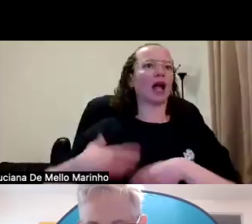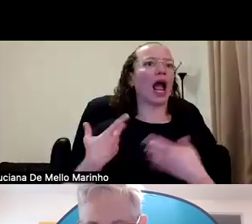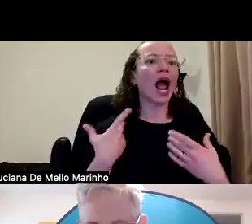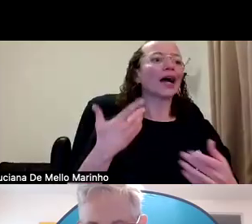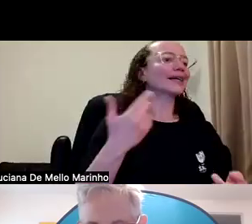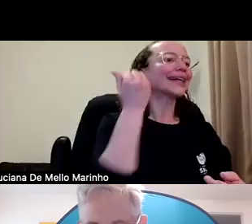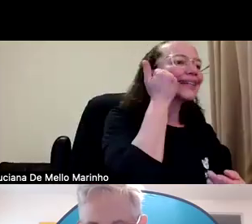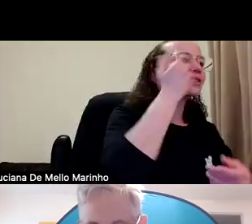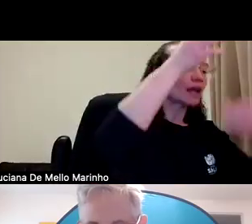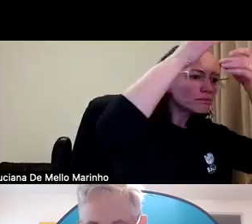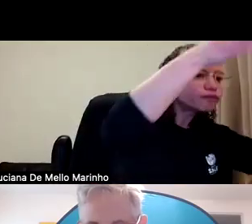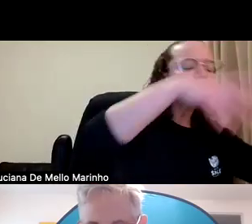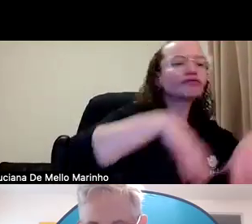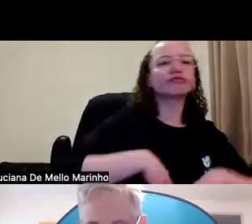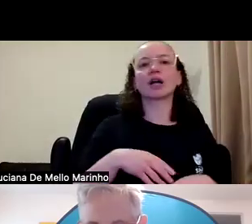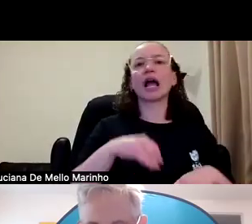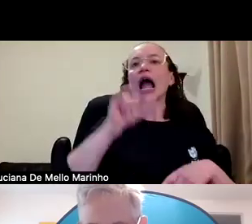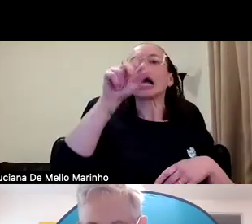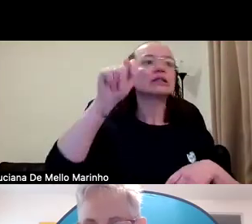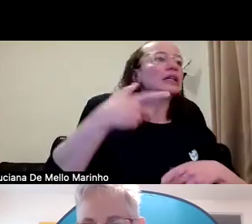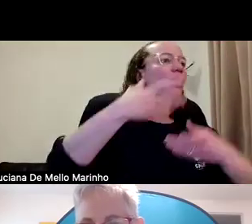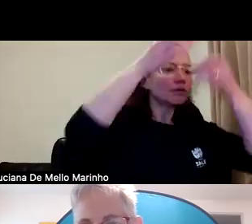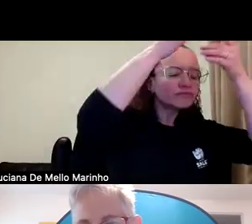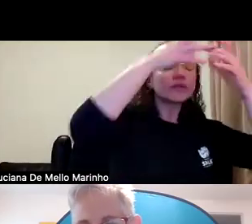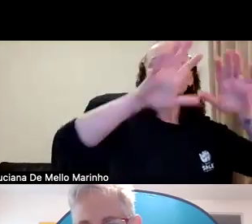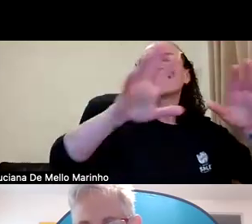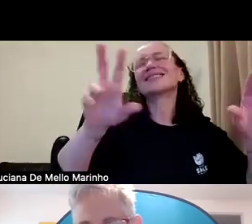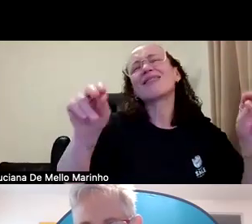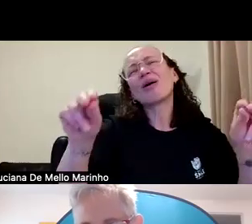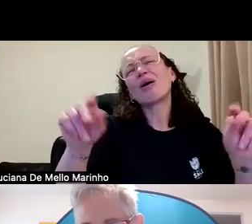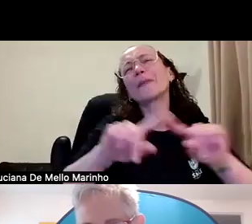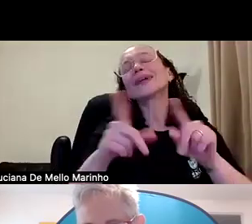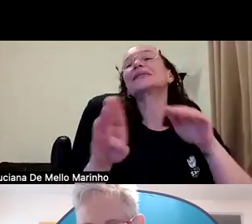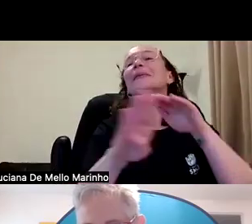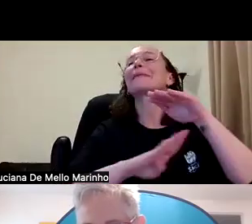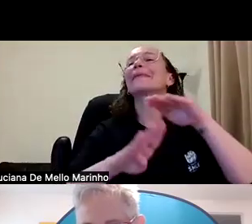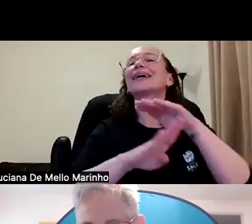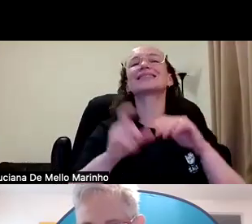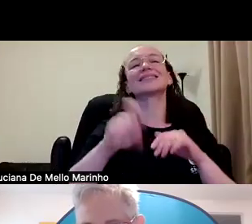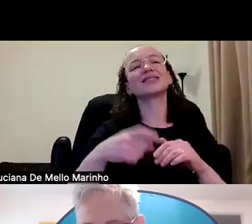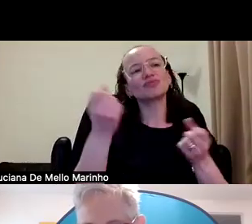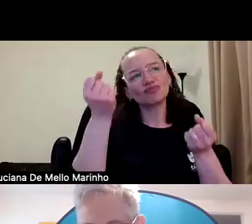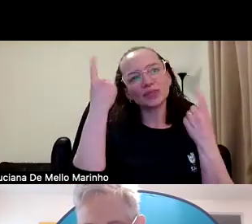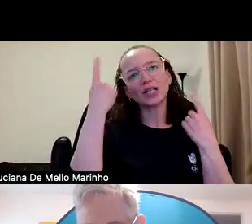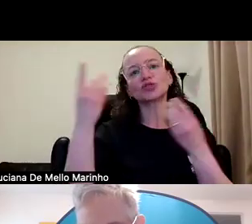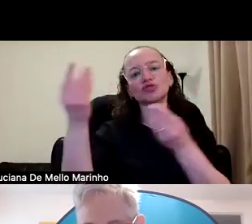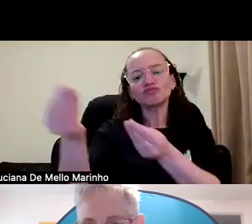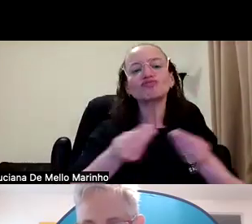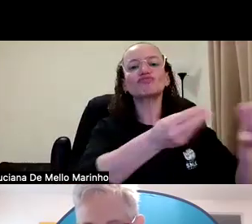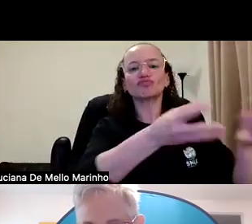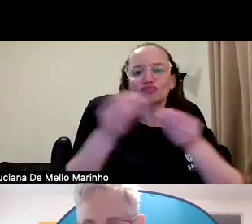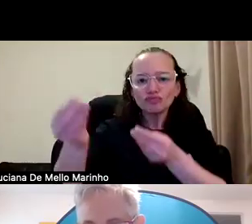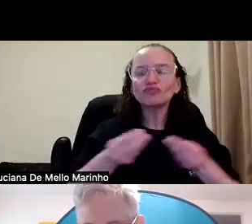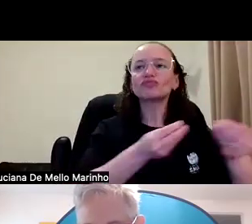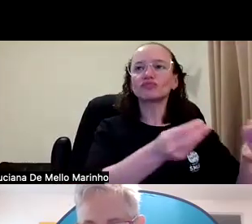not going to become a doctor yourself or a dentist yourself. You don't have to know everything. That's not what we're saying. But you do need to have a